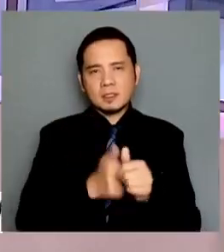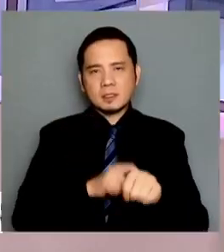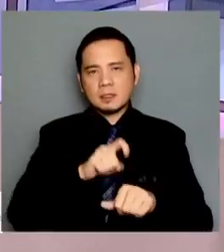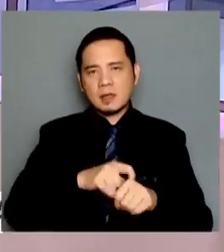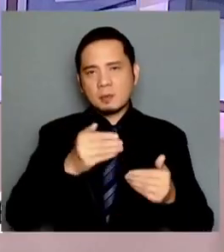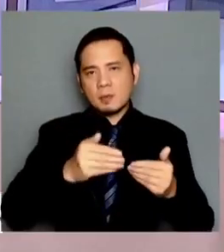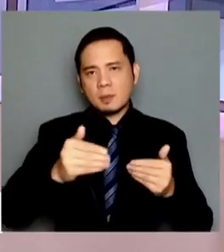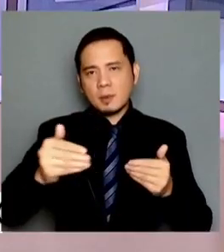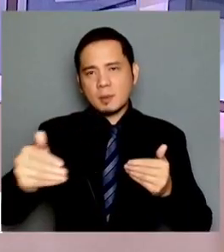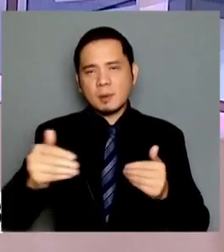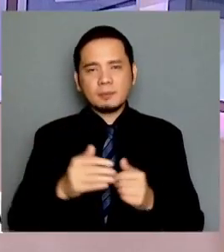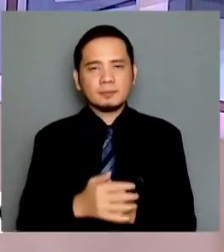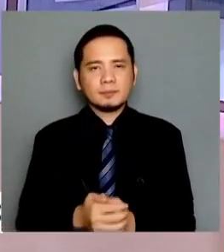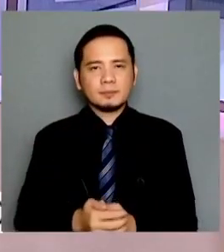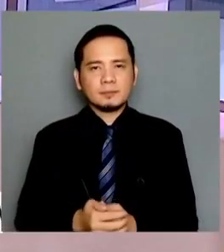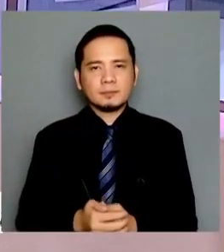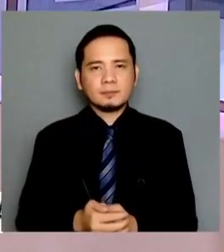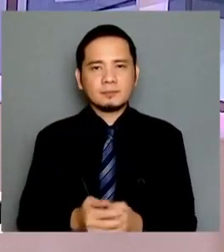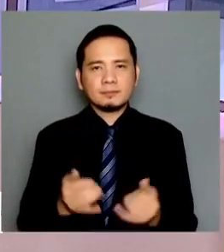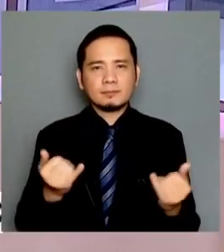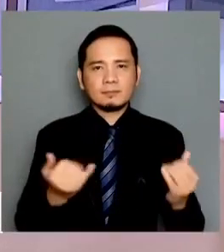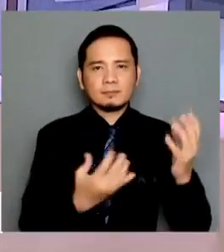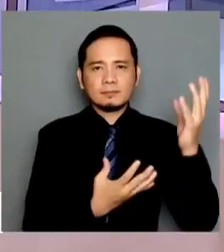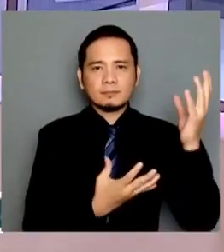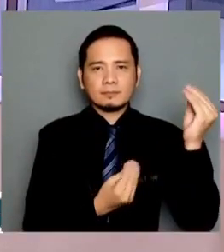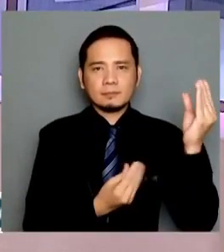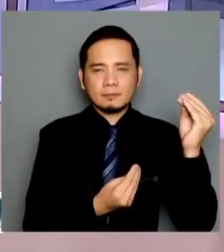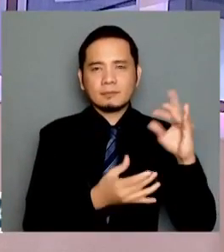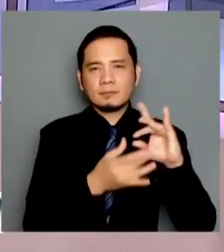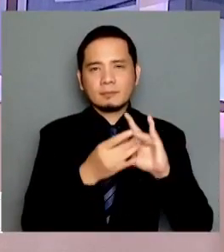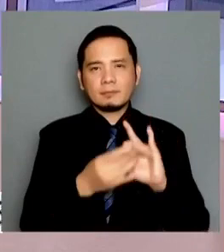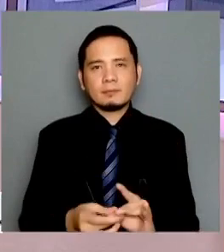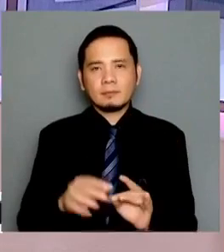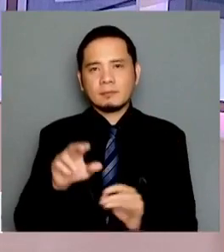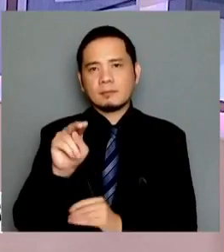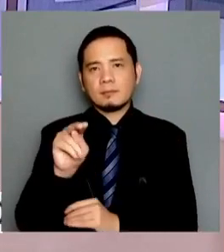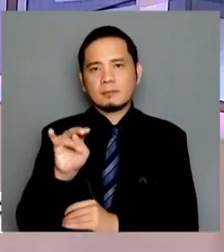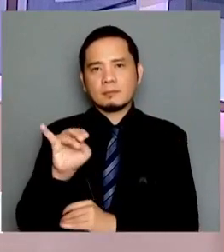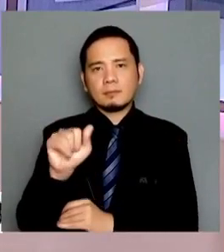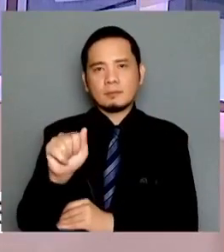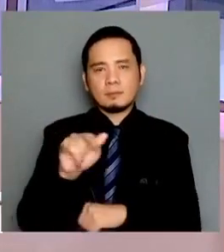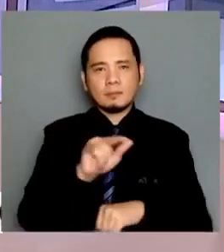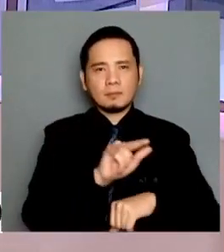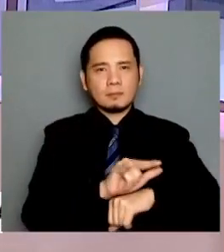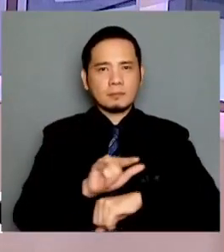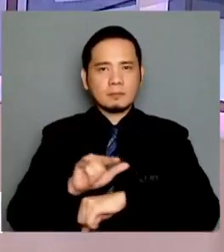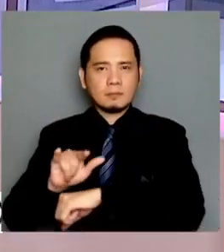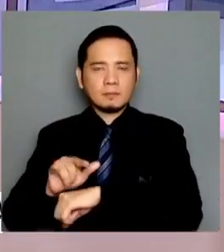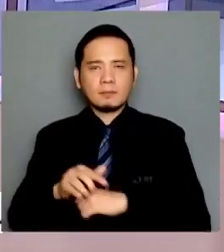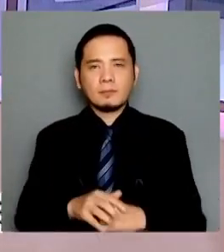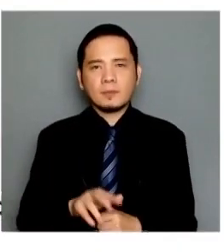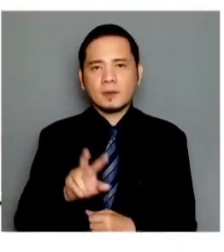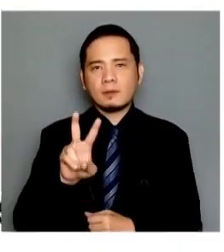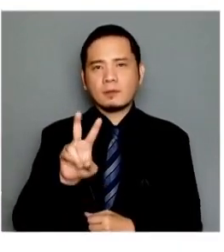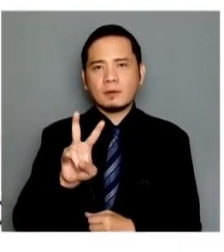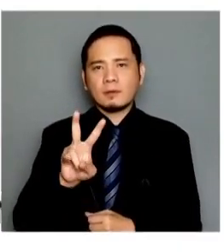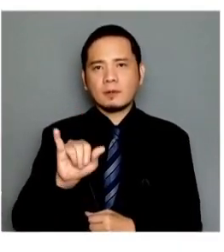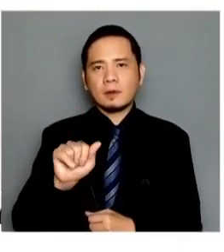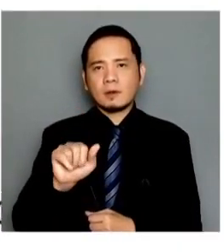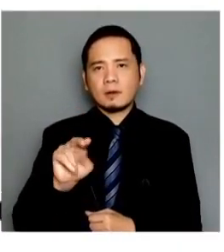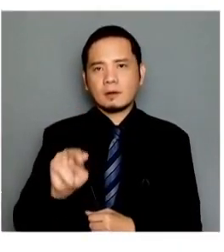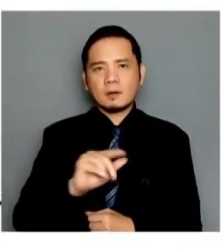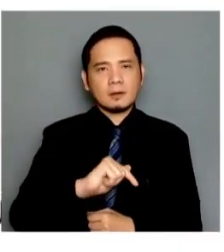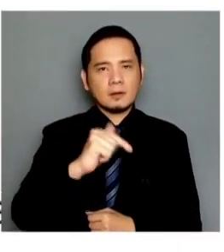let's now get an update on the situation at the country's main gateway, the Ninoy Aquino International Airport. Our very own Vivian Gulia now joins us for that.